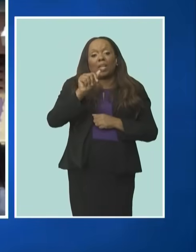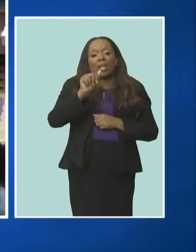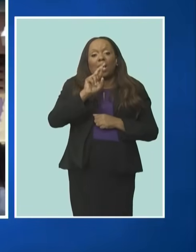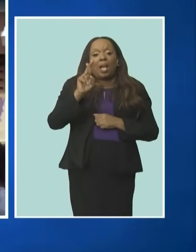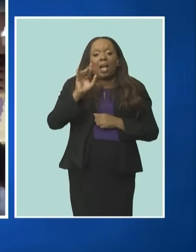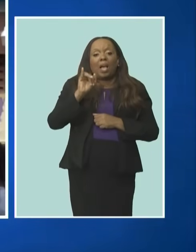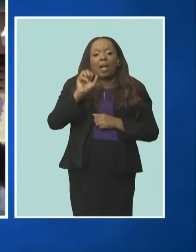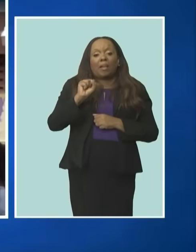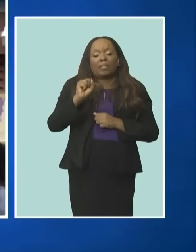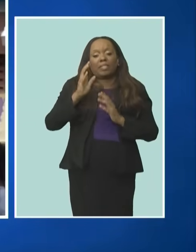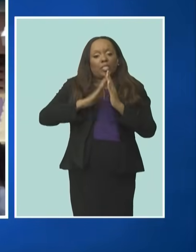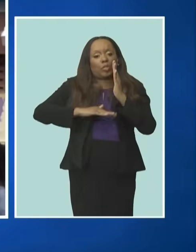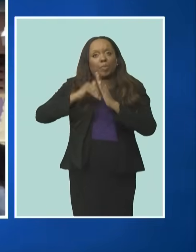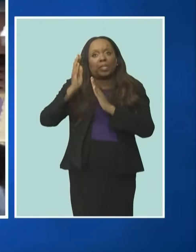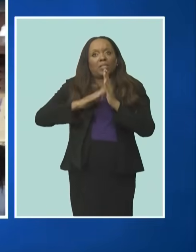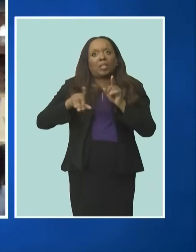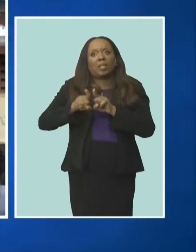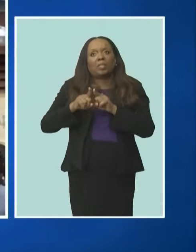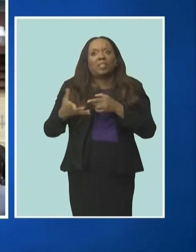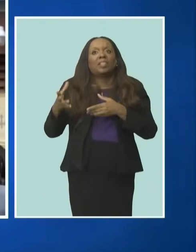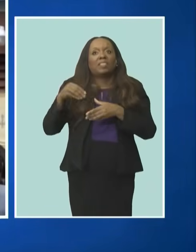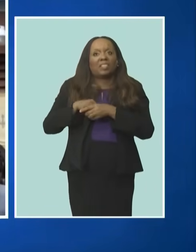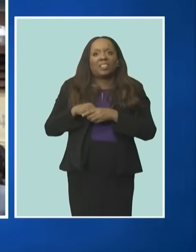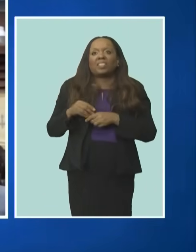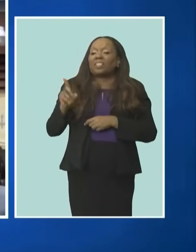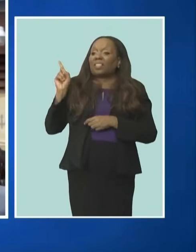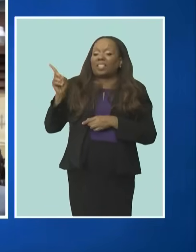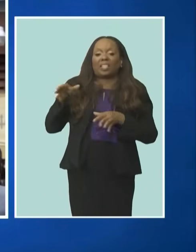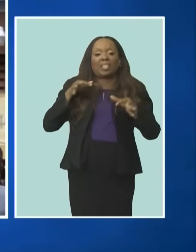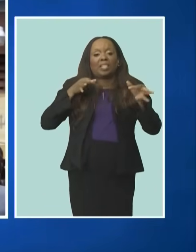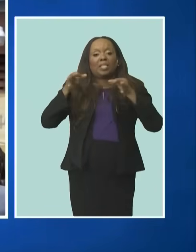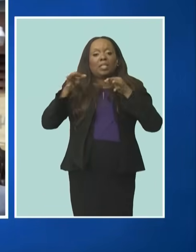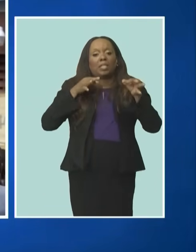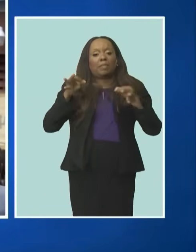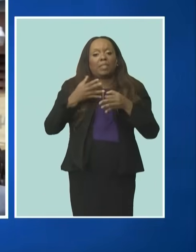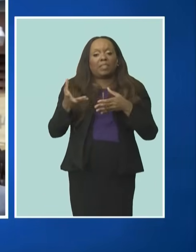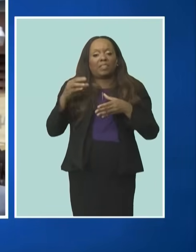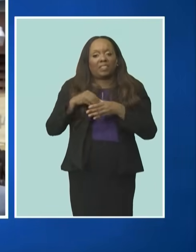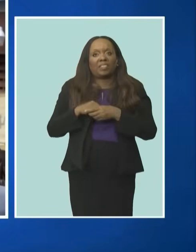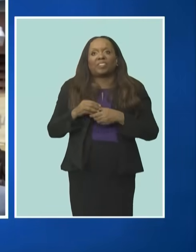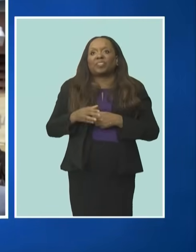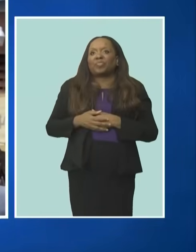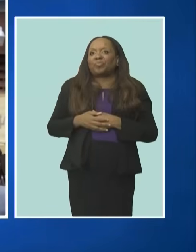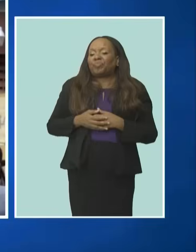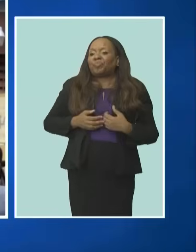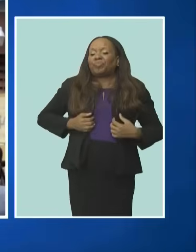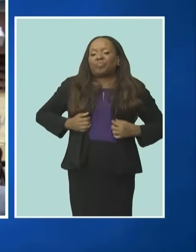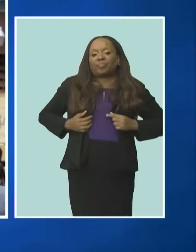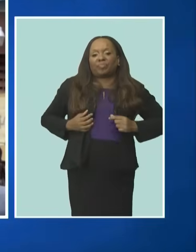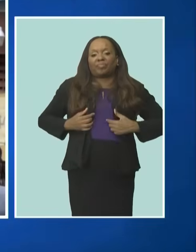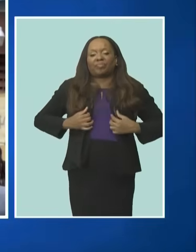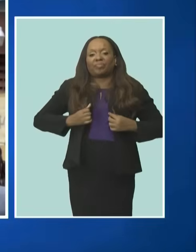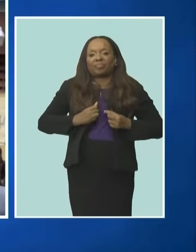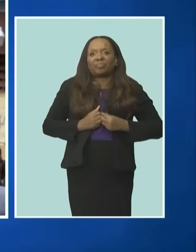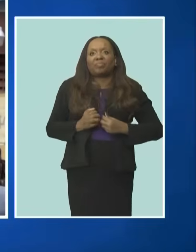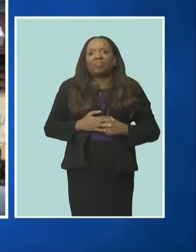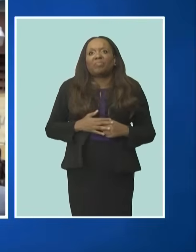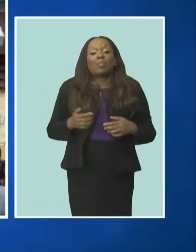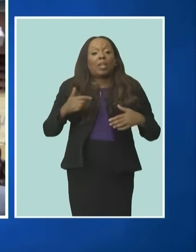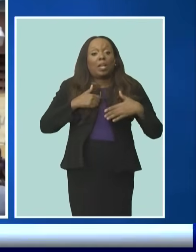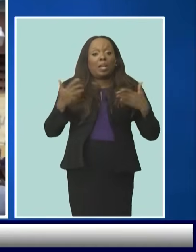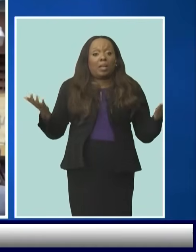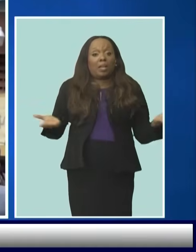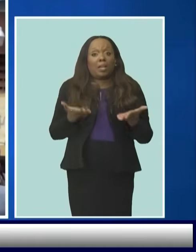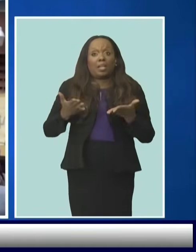Vice President of Operations John Marshall explains their involvement. I'm here to introduce today the Grain Paint